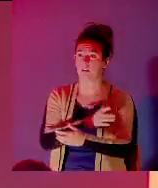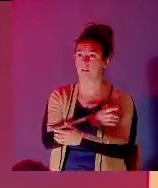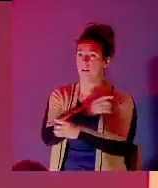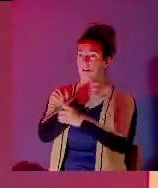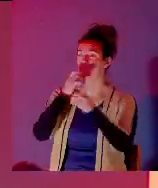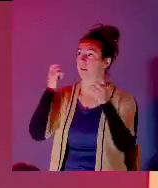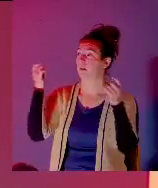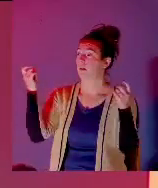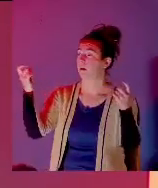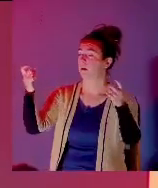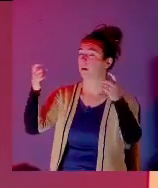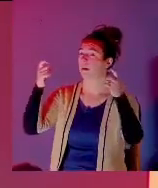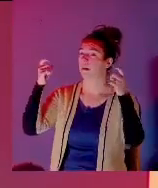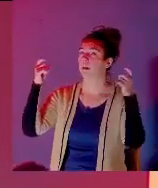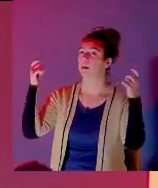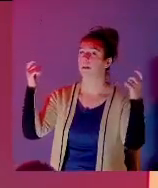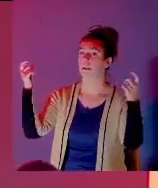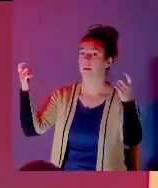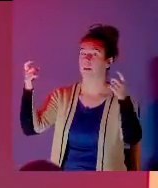alleluia,